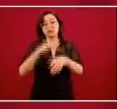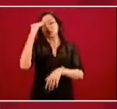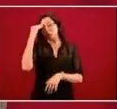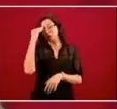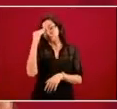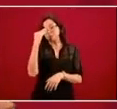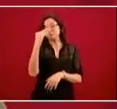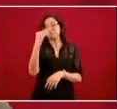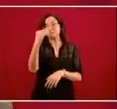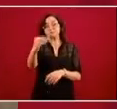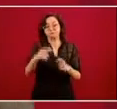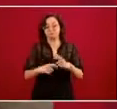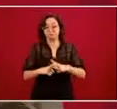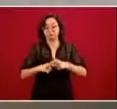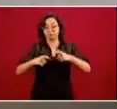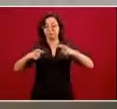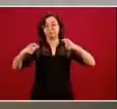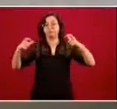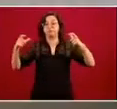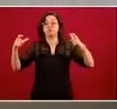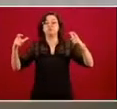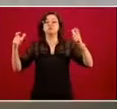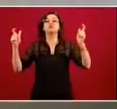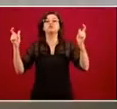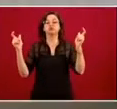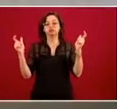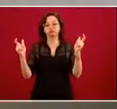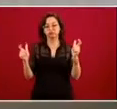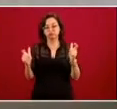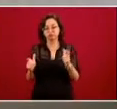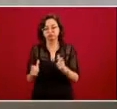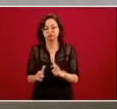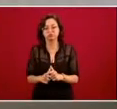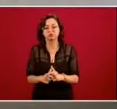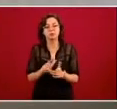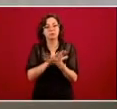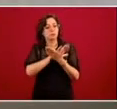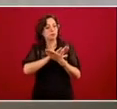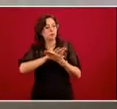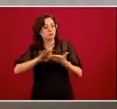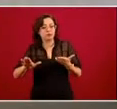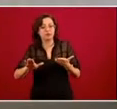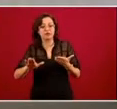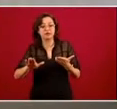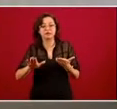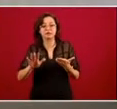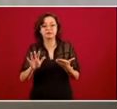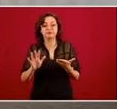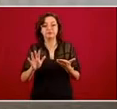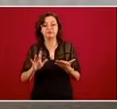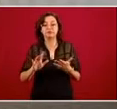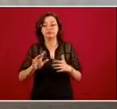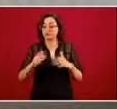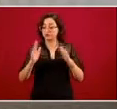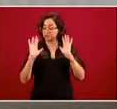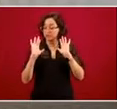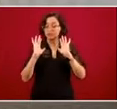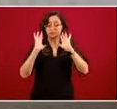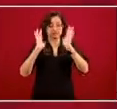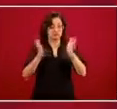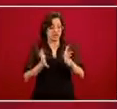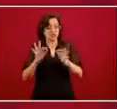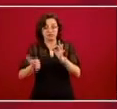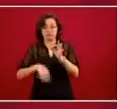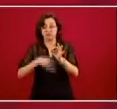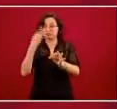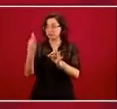once we get over all of these weeks and the transmission rates go down, it could happen that